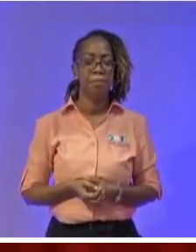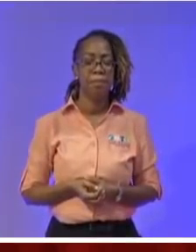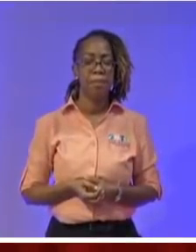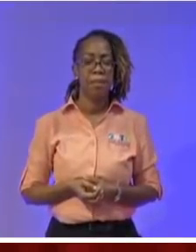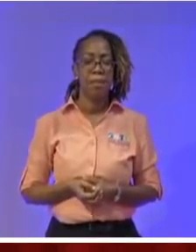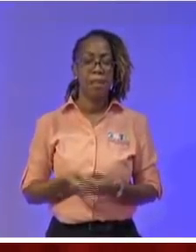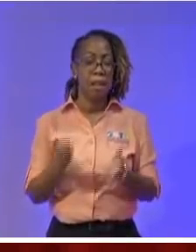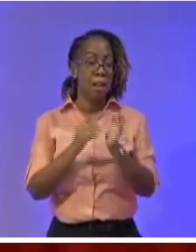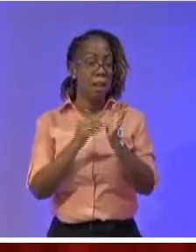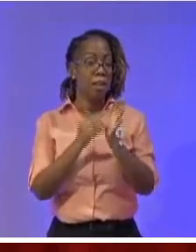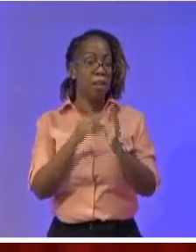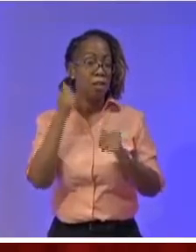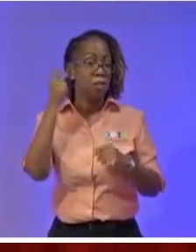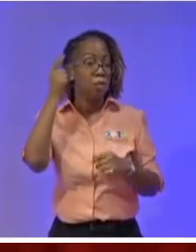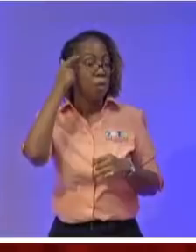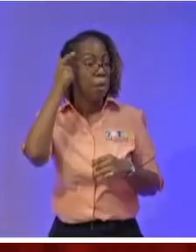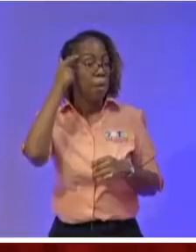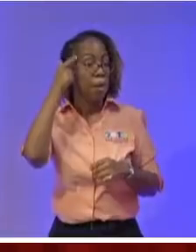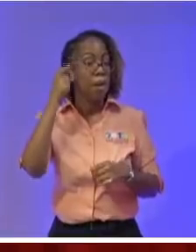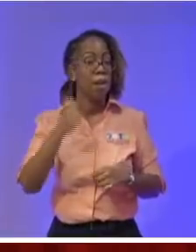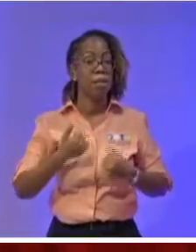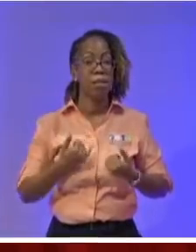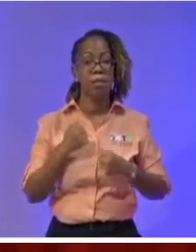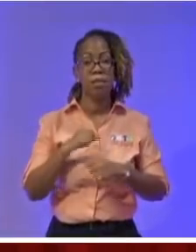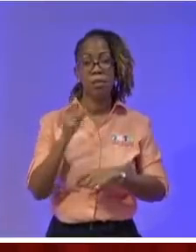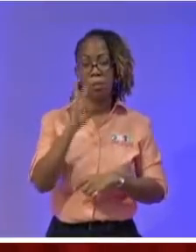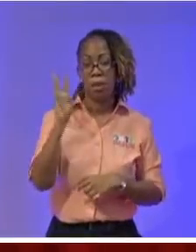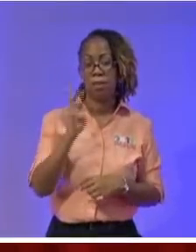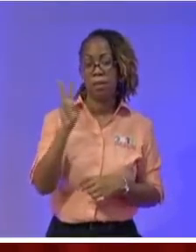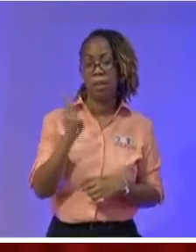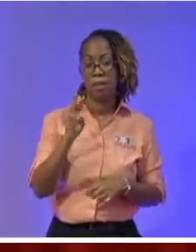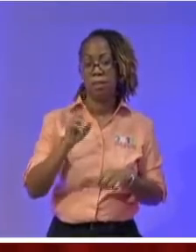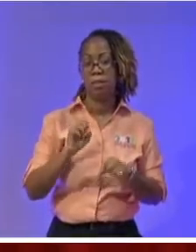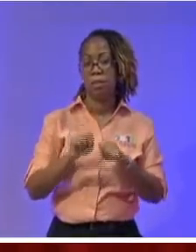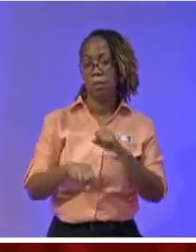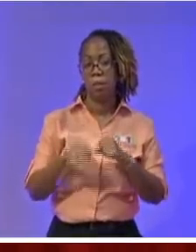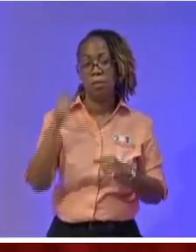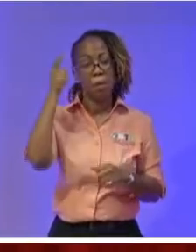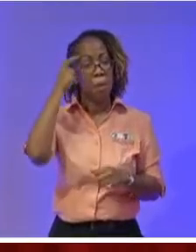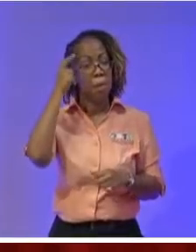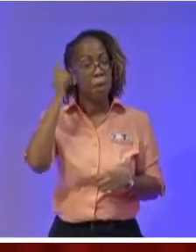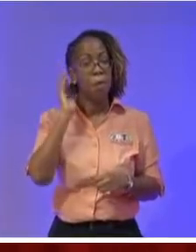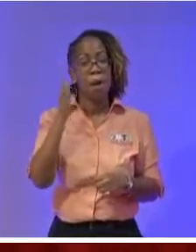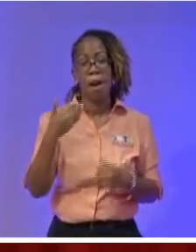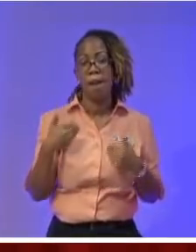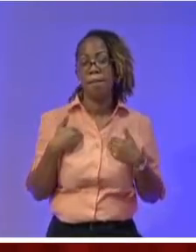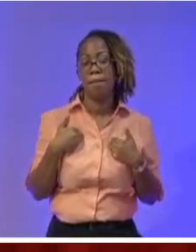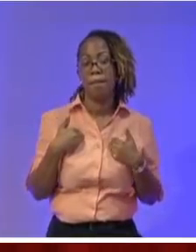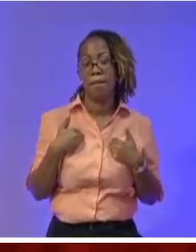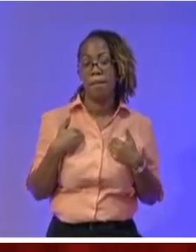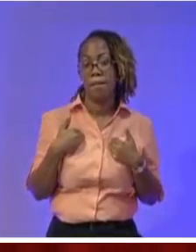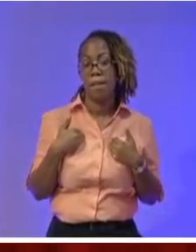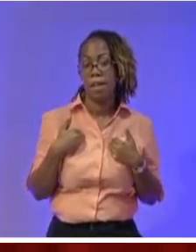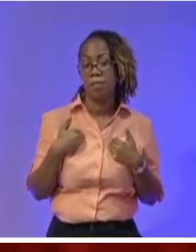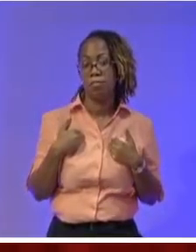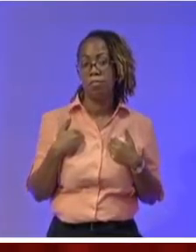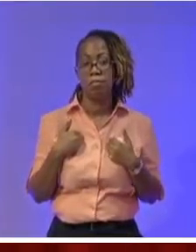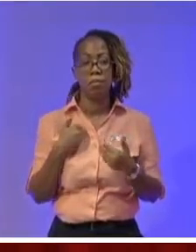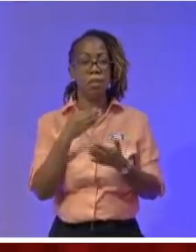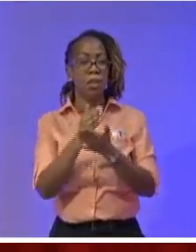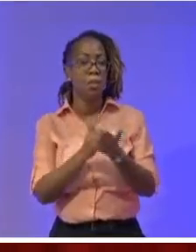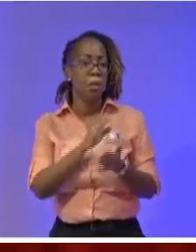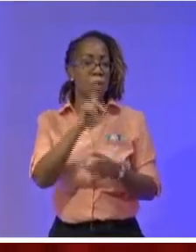is Wednesday, so please note that during this segment and every other Wednesday, we will be taking a few